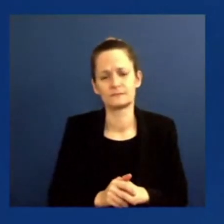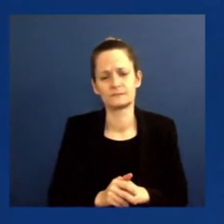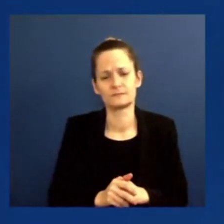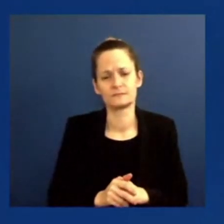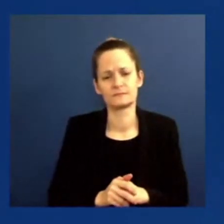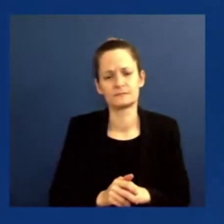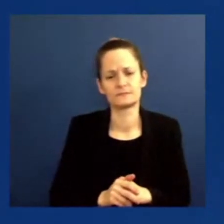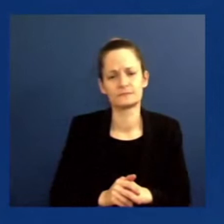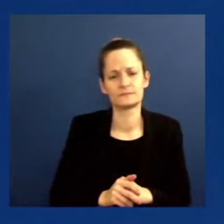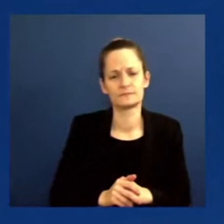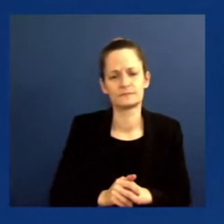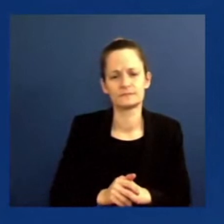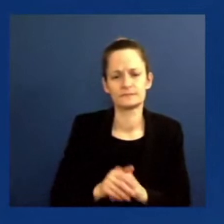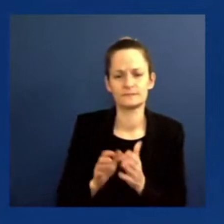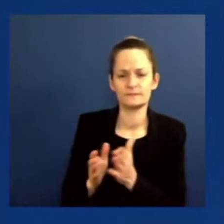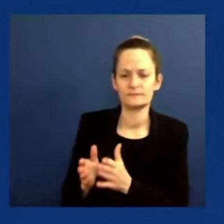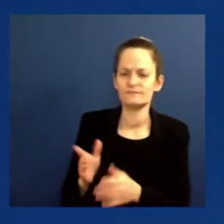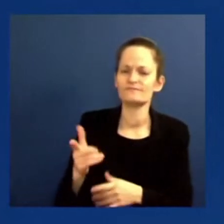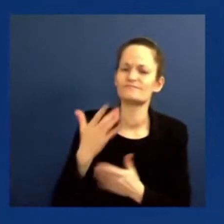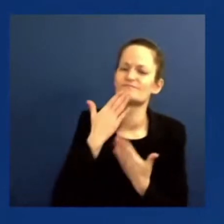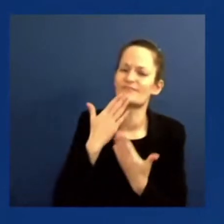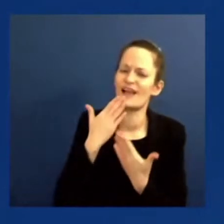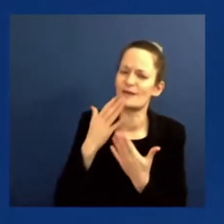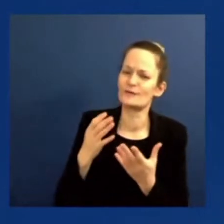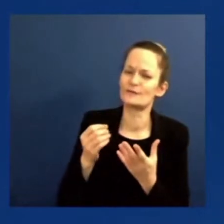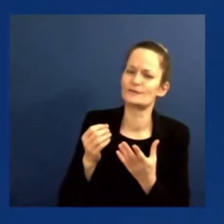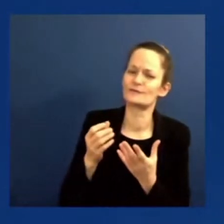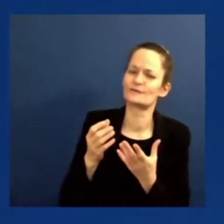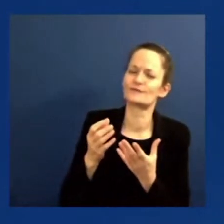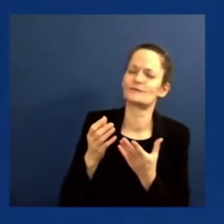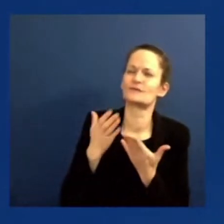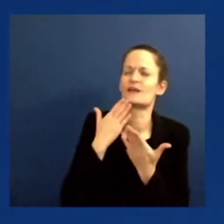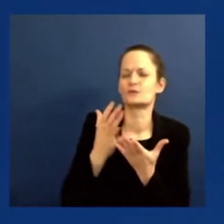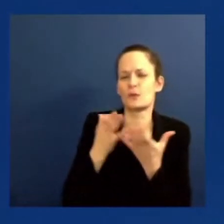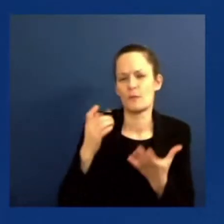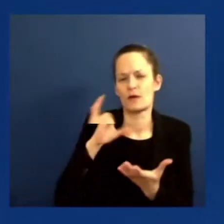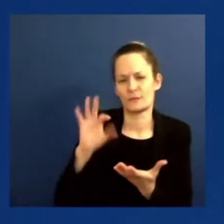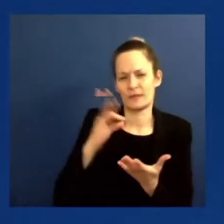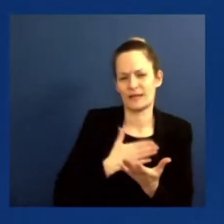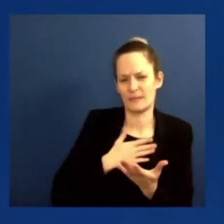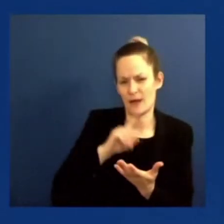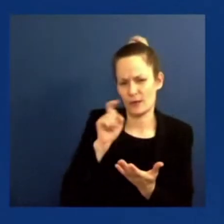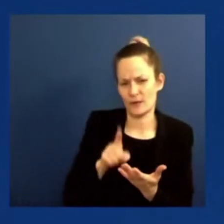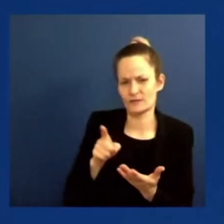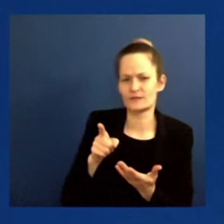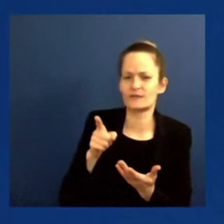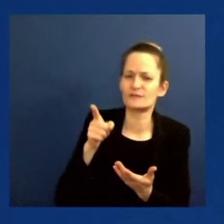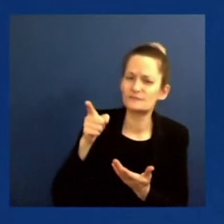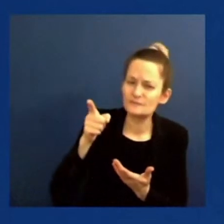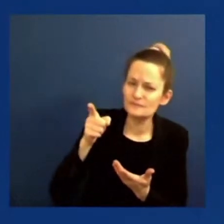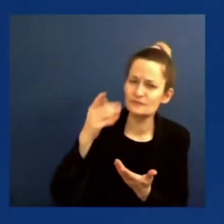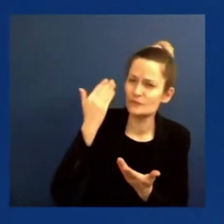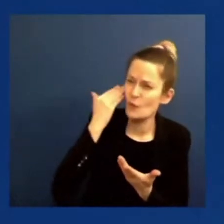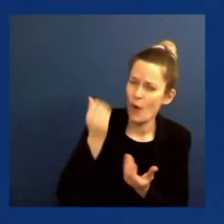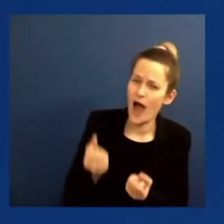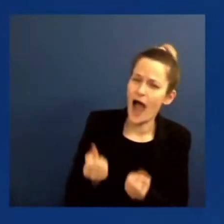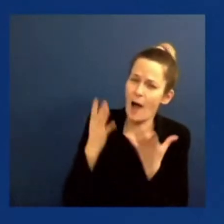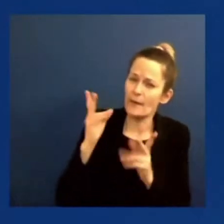Thank you very much. Jeff, just to clarify then, do you have a number on how many people have requested tests,